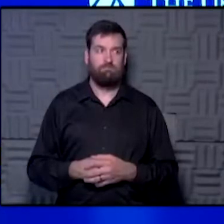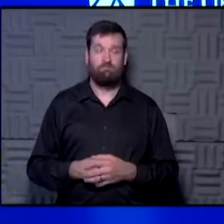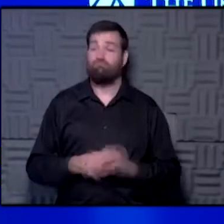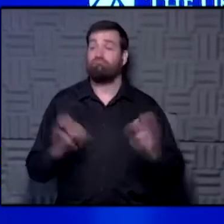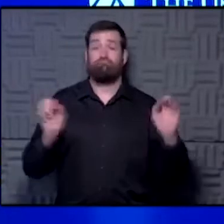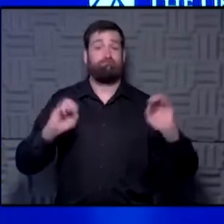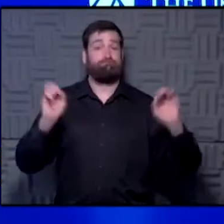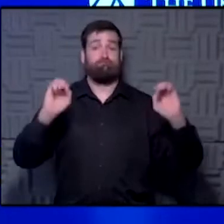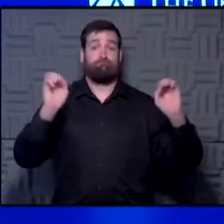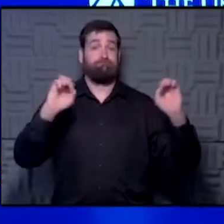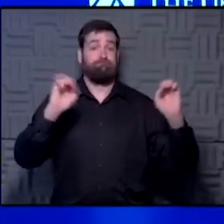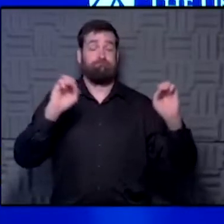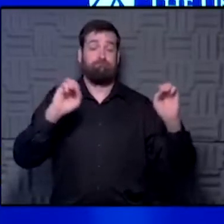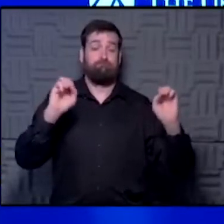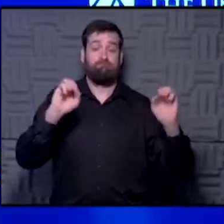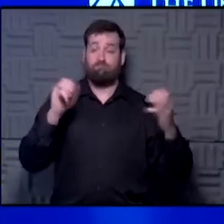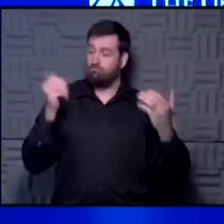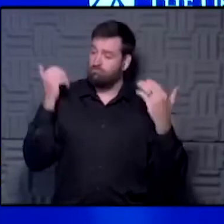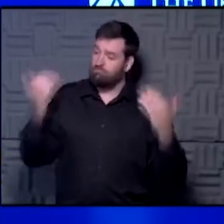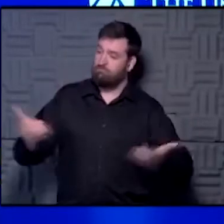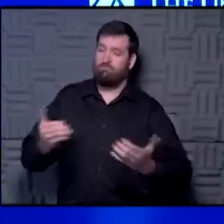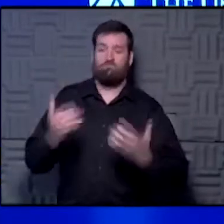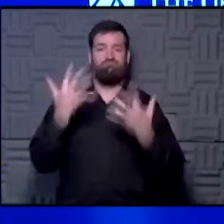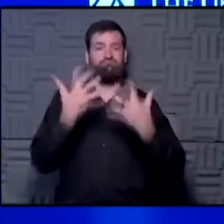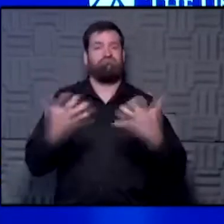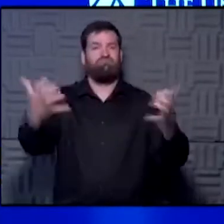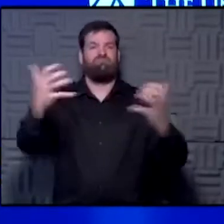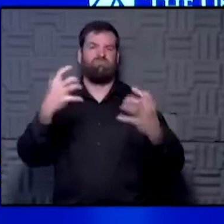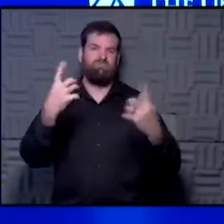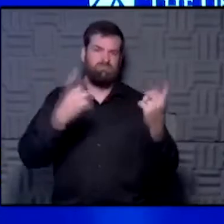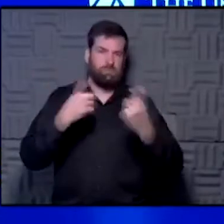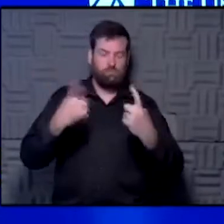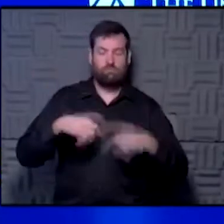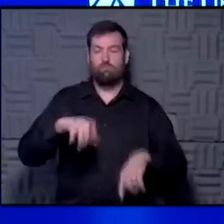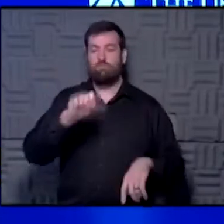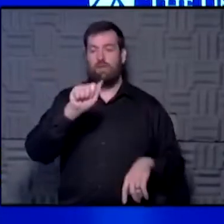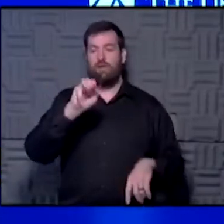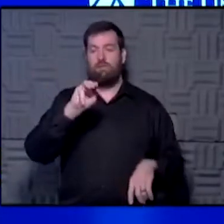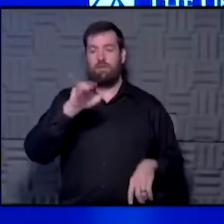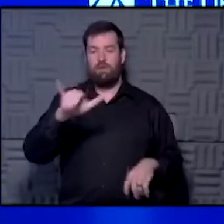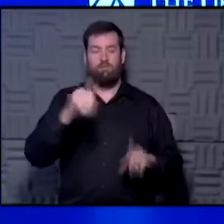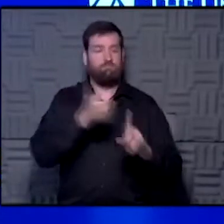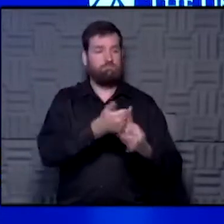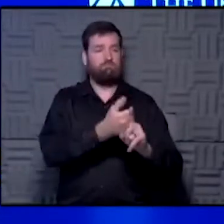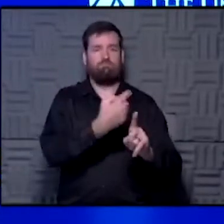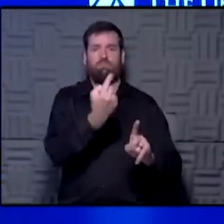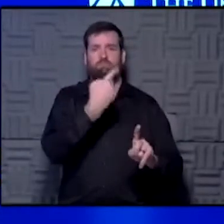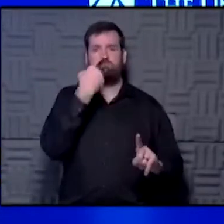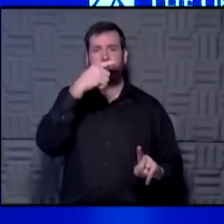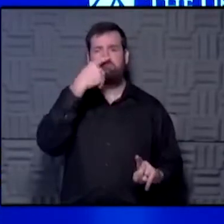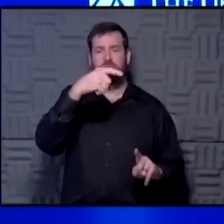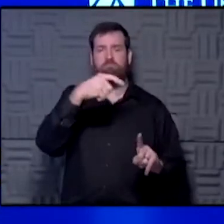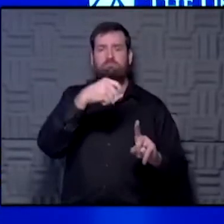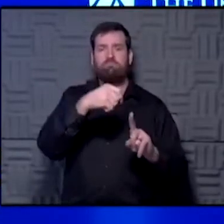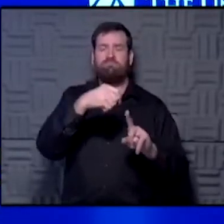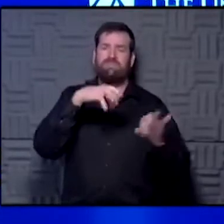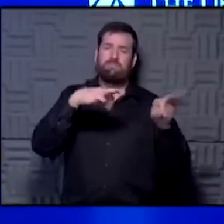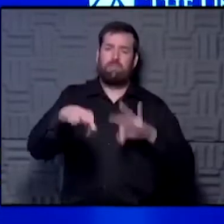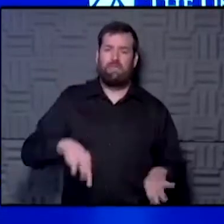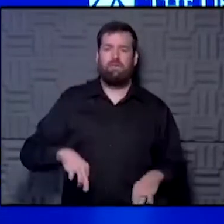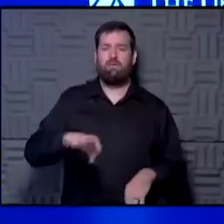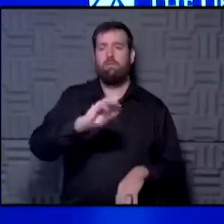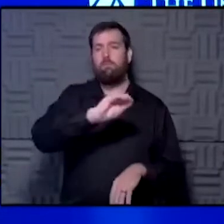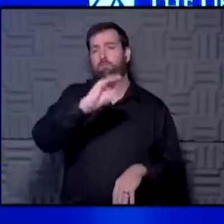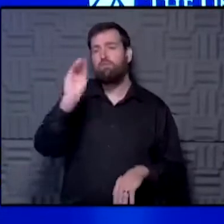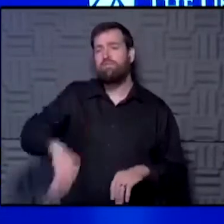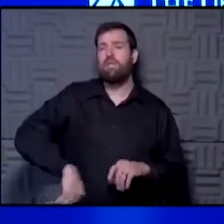Hearing none, let's forge ahead with some of our viewer questions. Amy wants to know, can someone explain the percentage positive rates?